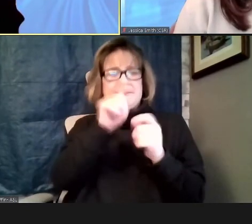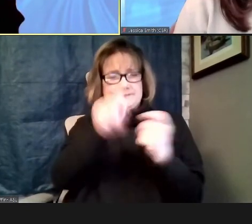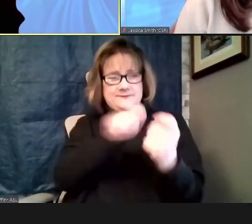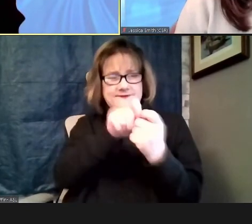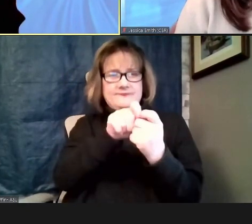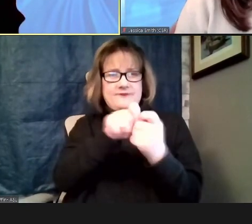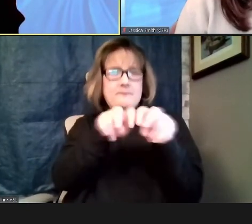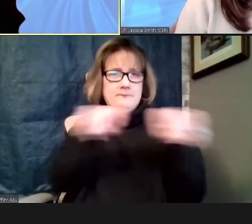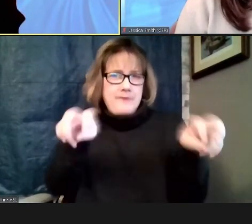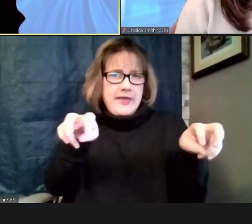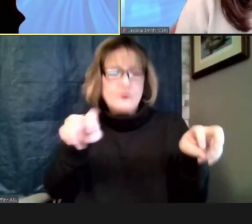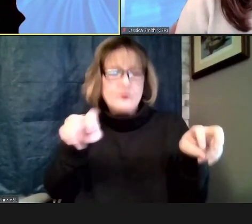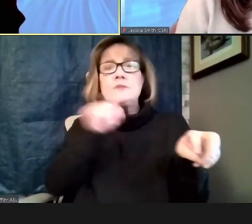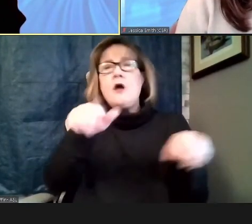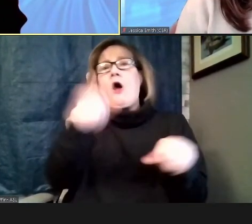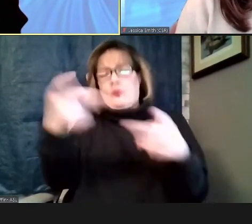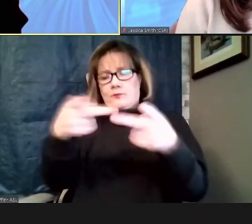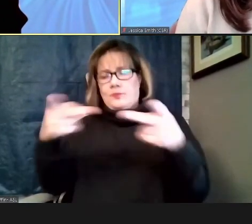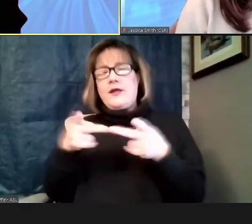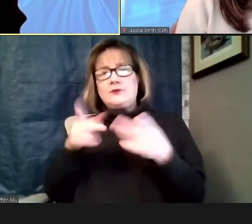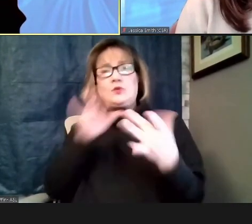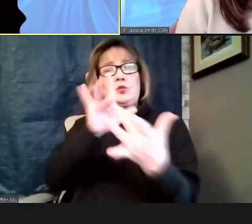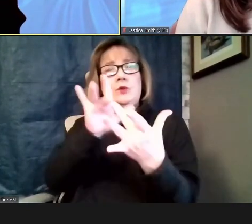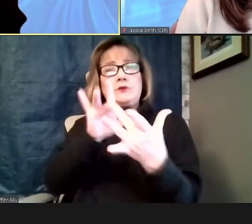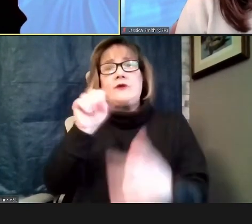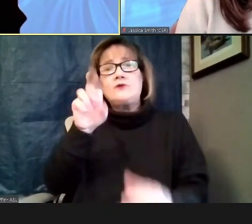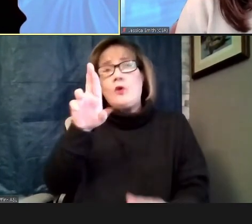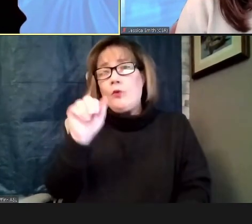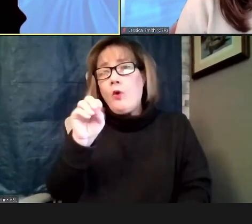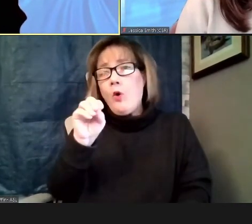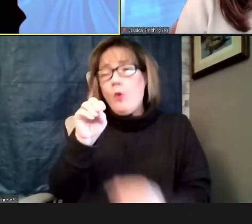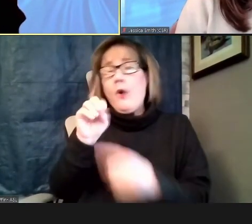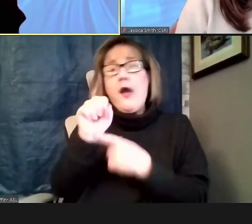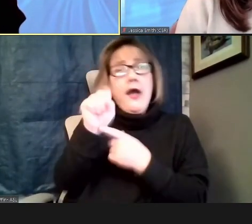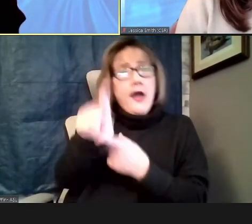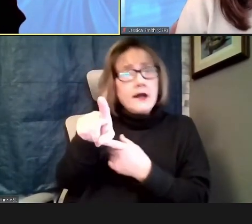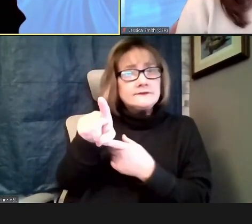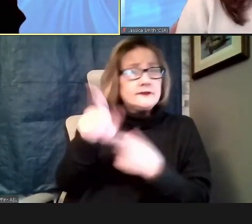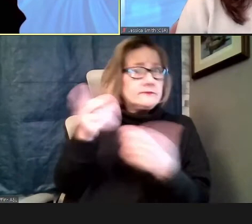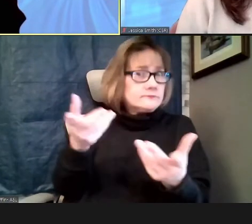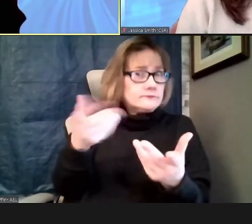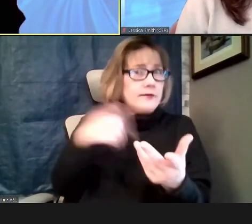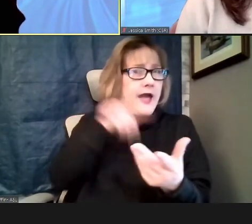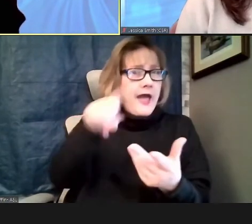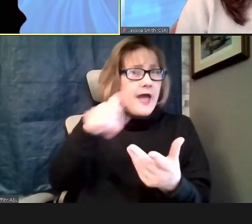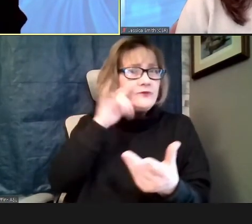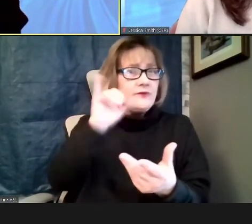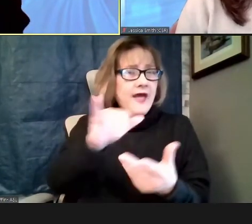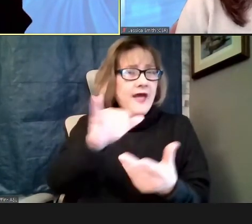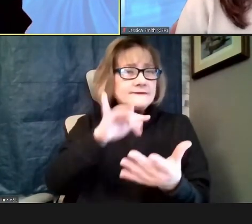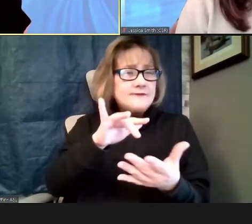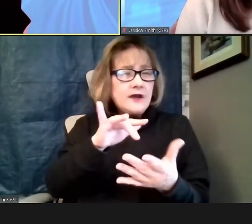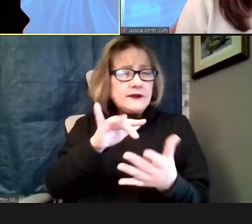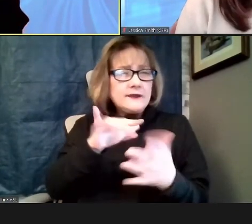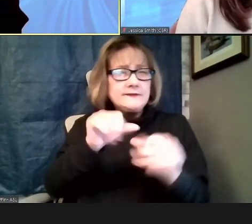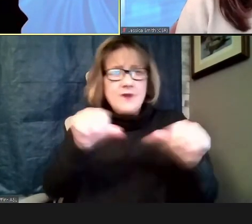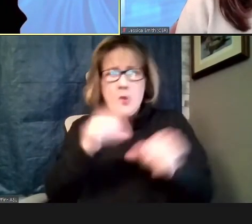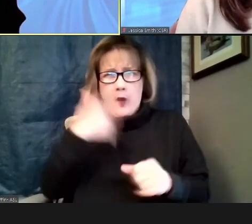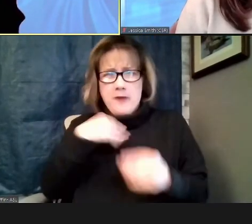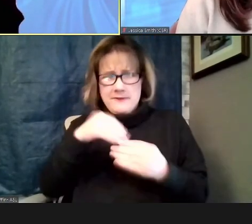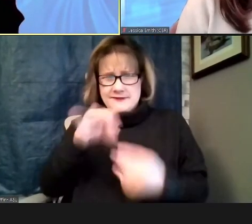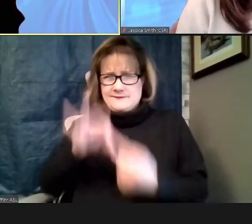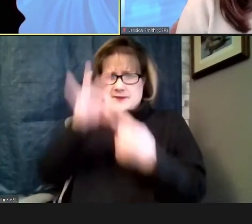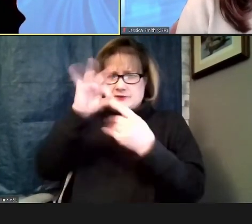So there's another place where reaching out to the SO and asking, okay, I asked for this study section. Why am I in this special emphasis